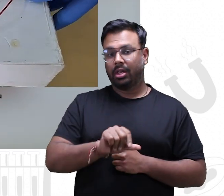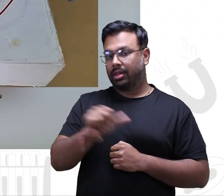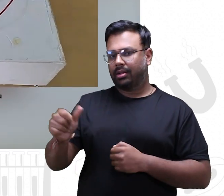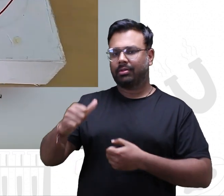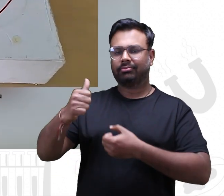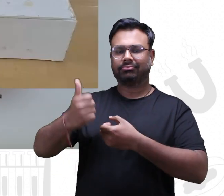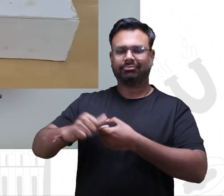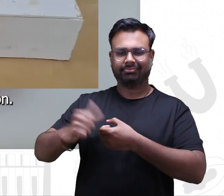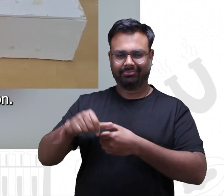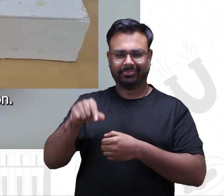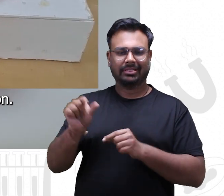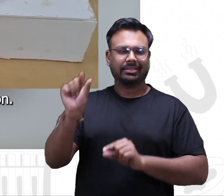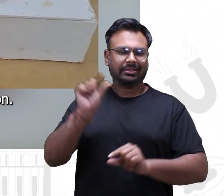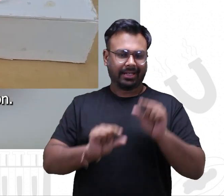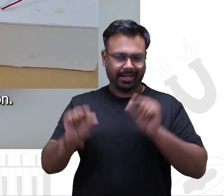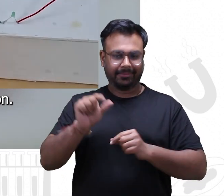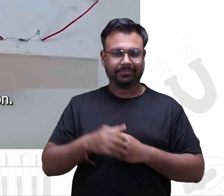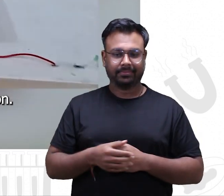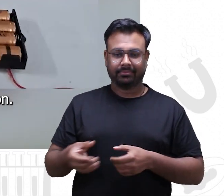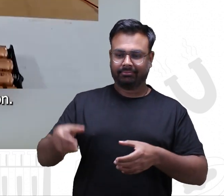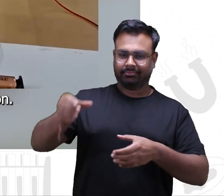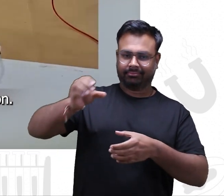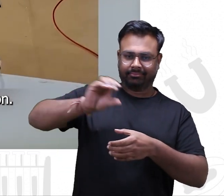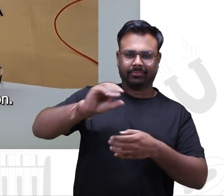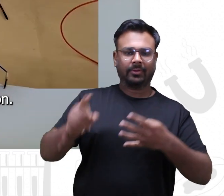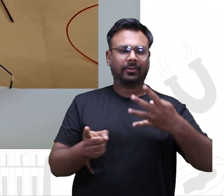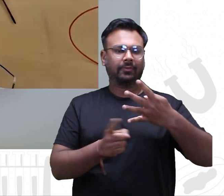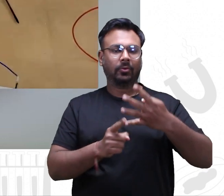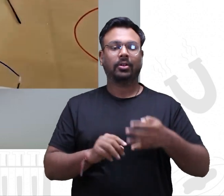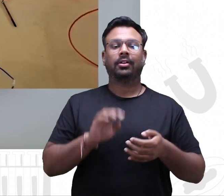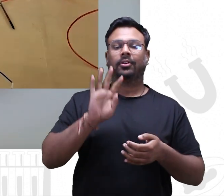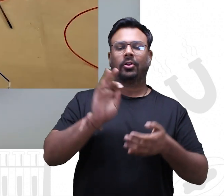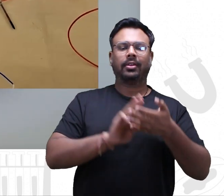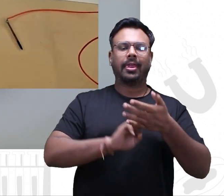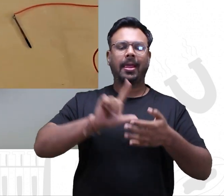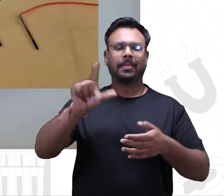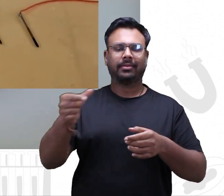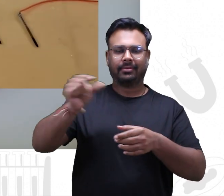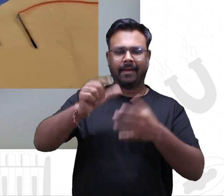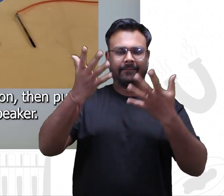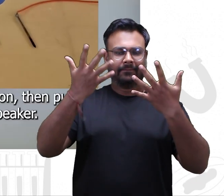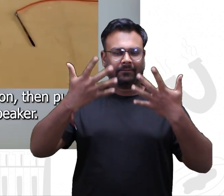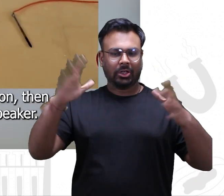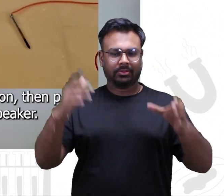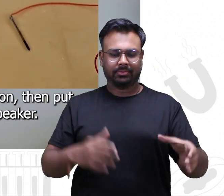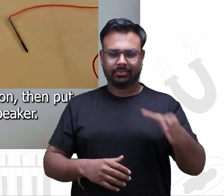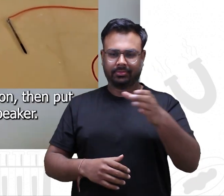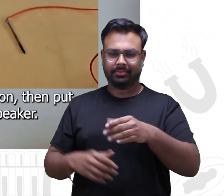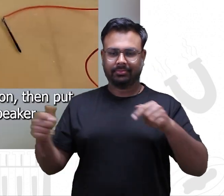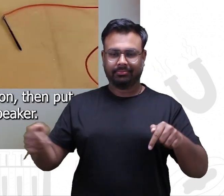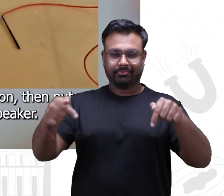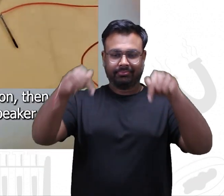does not glow. Now experiment with alcohol solution. Now for the fourth solution, we take